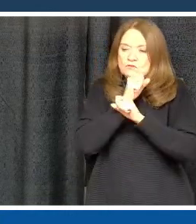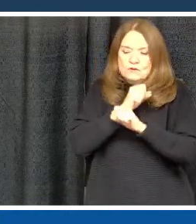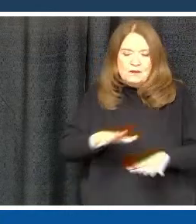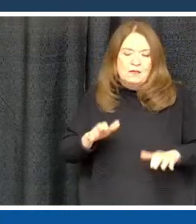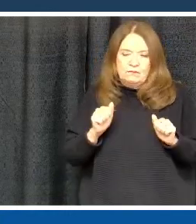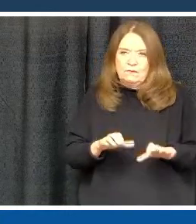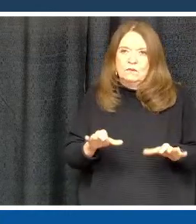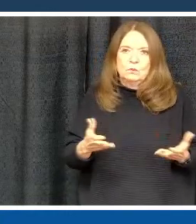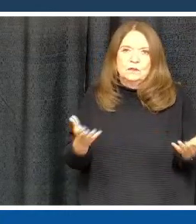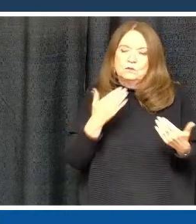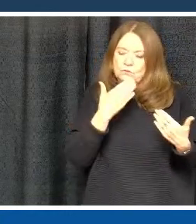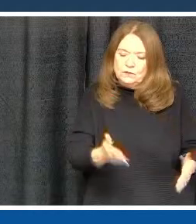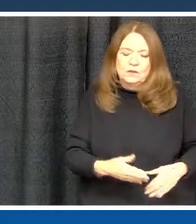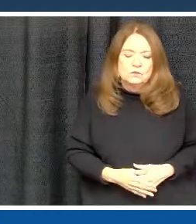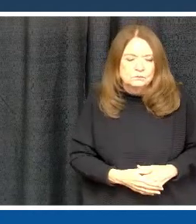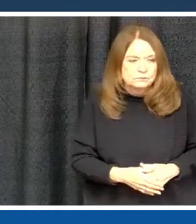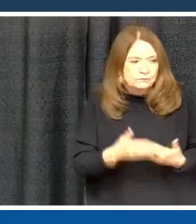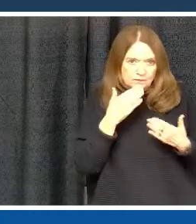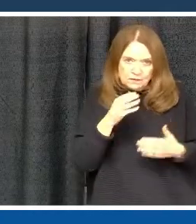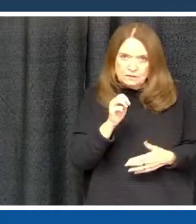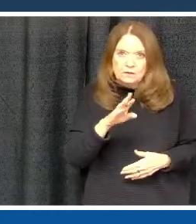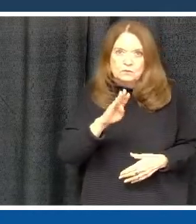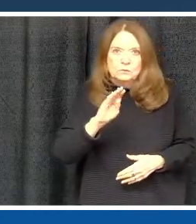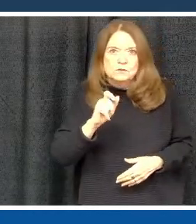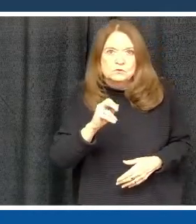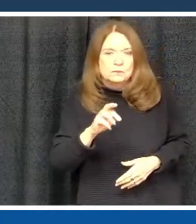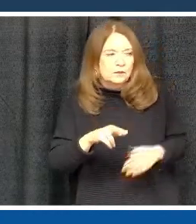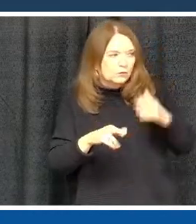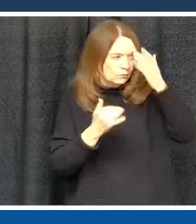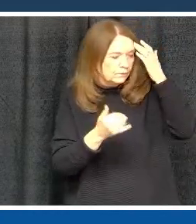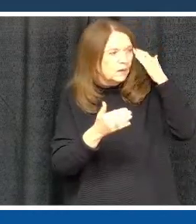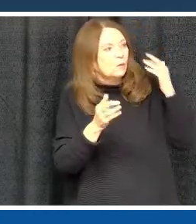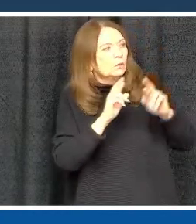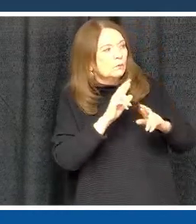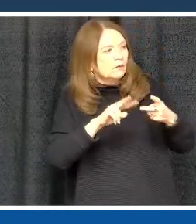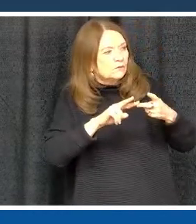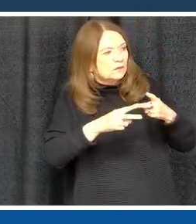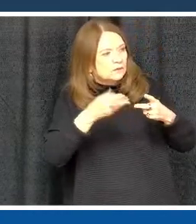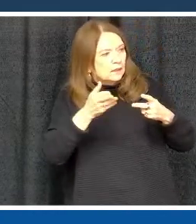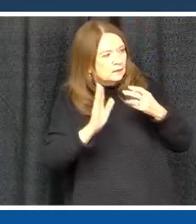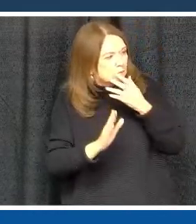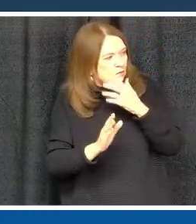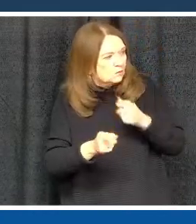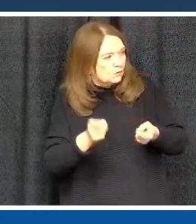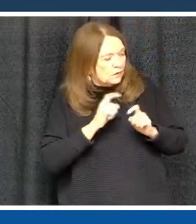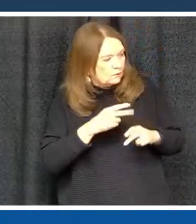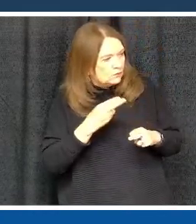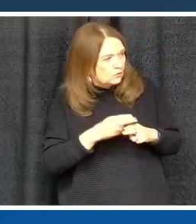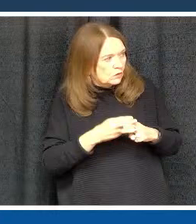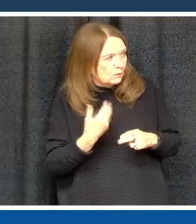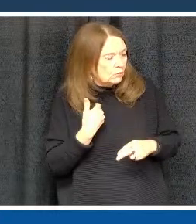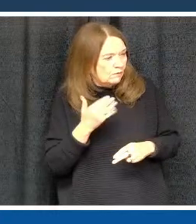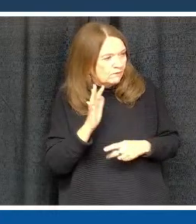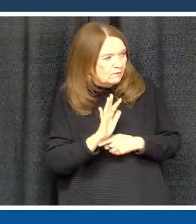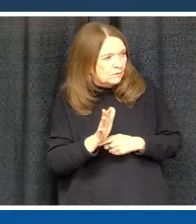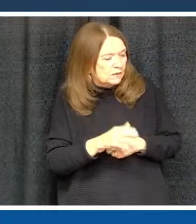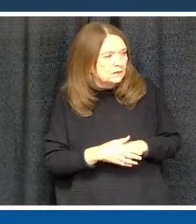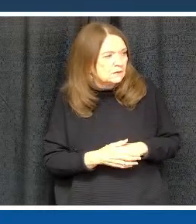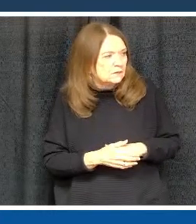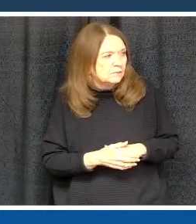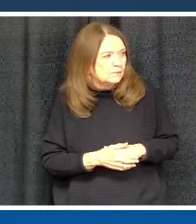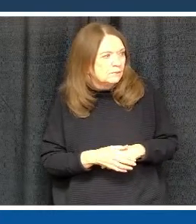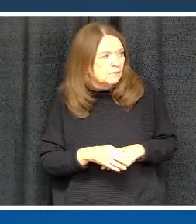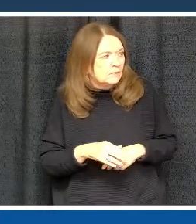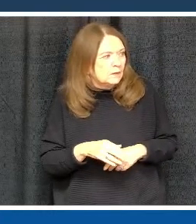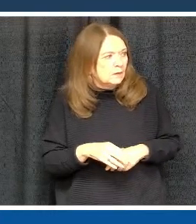do. Thank you. Thank you, Mr. Baker. We're now ready for the second speaker. Give us your name, and you have 5 minutes.